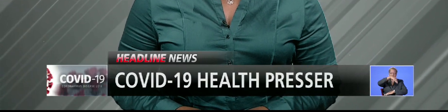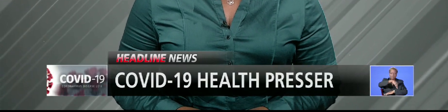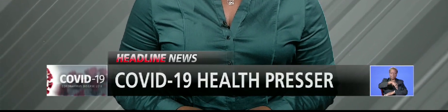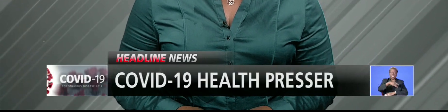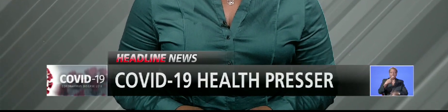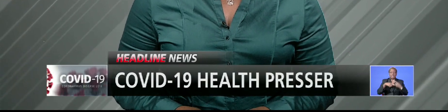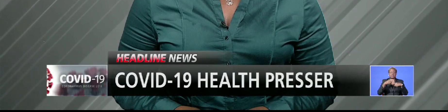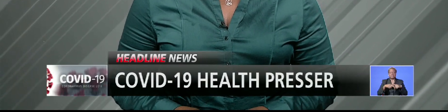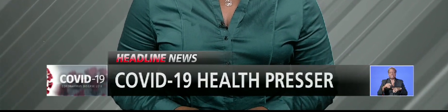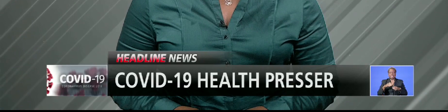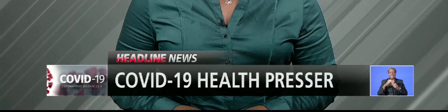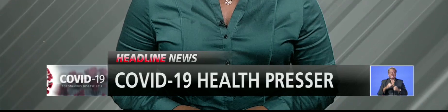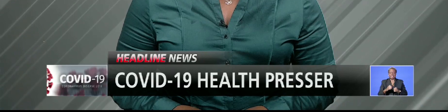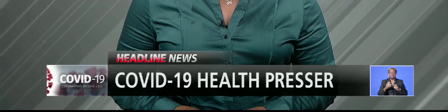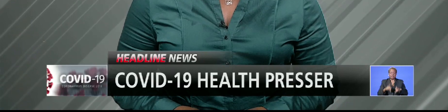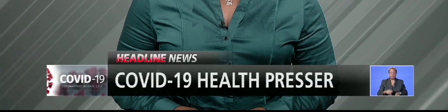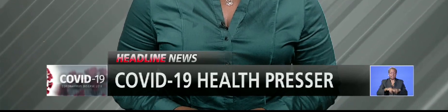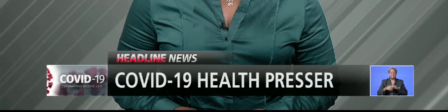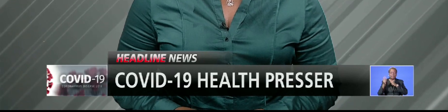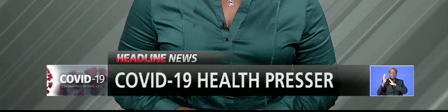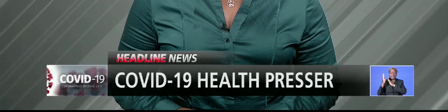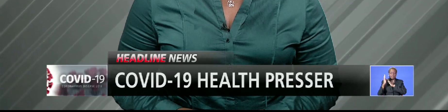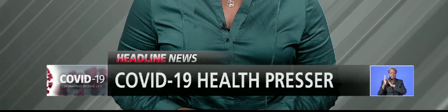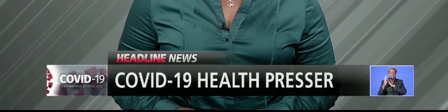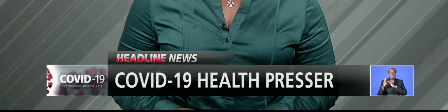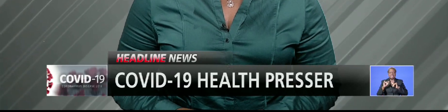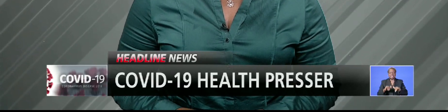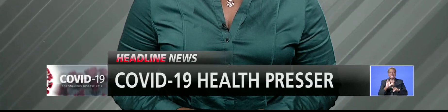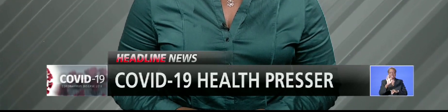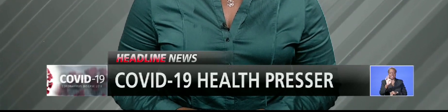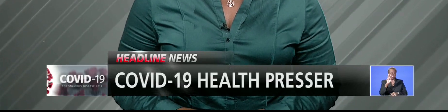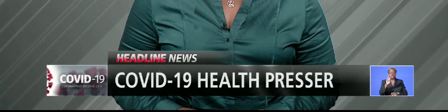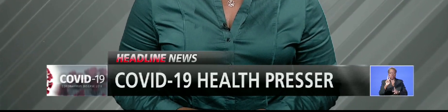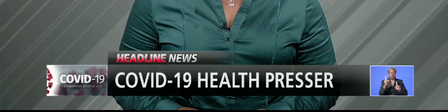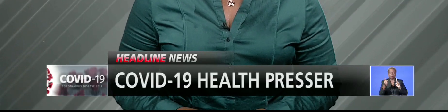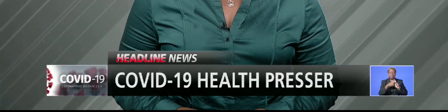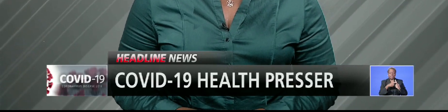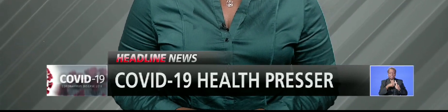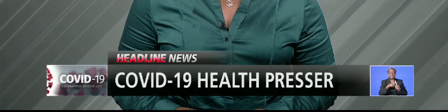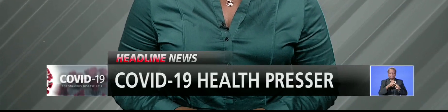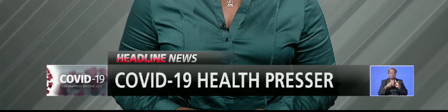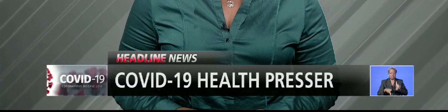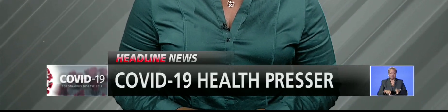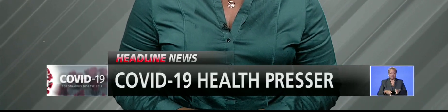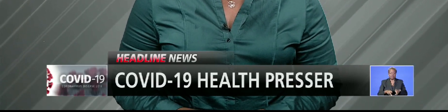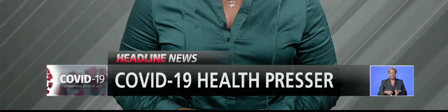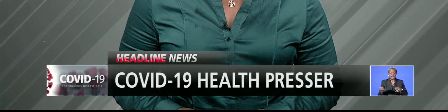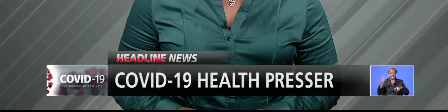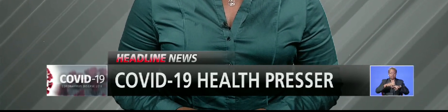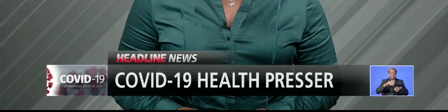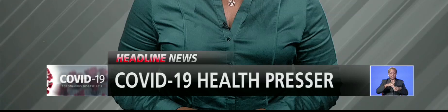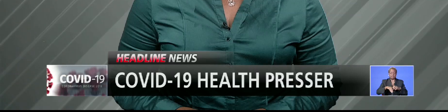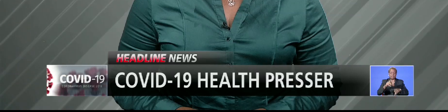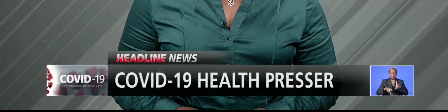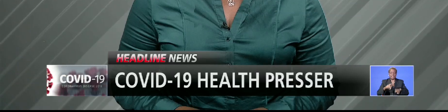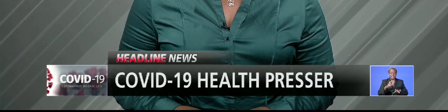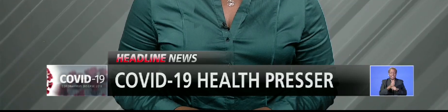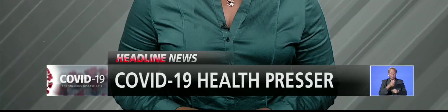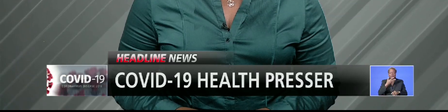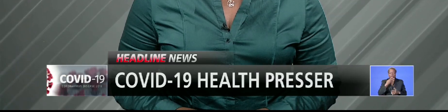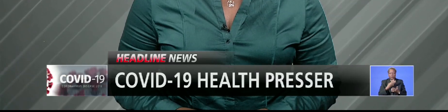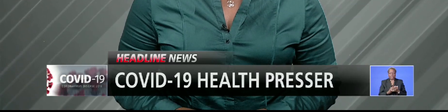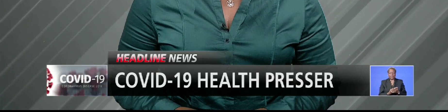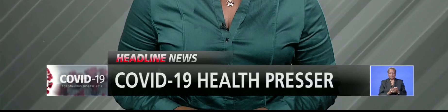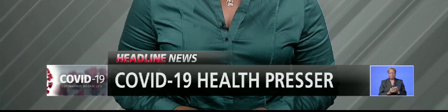COVID-19 cases in the Bahamas. There remains 92 positive cases in the country with increases in recovered cases. Coordinator of the Ministry of